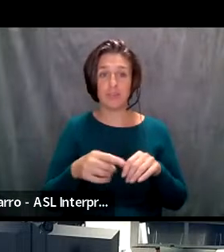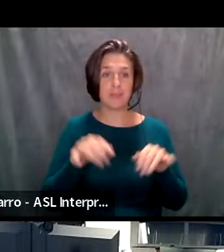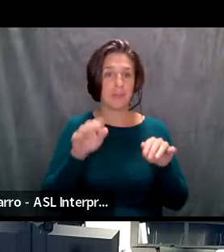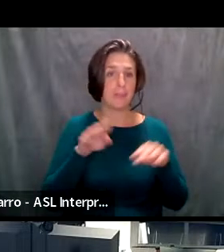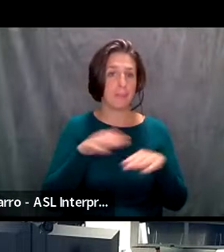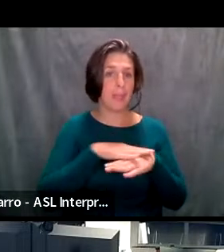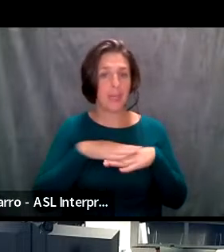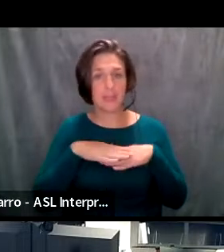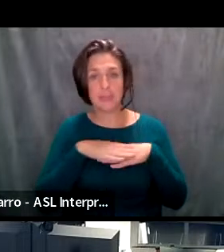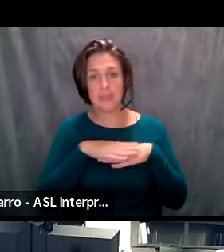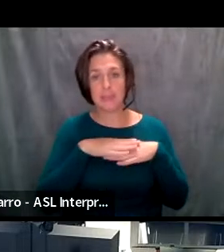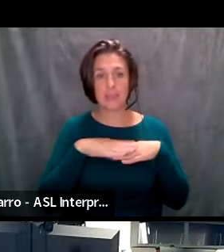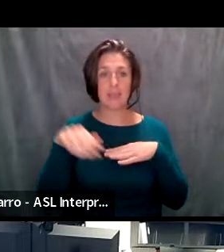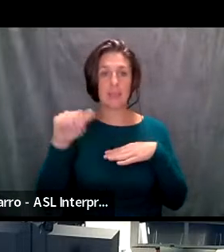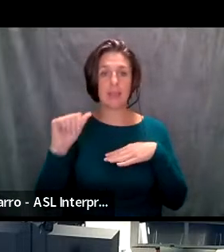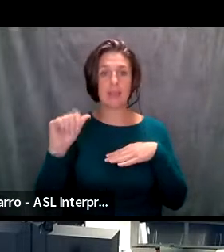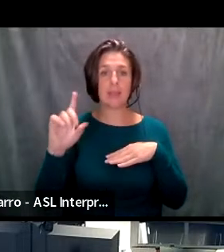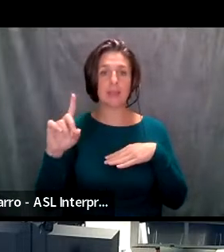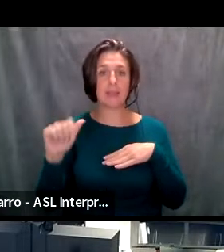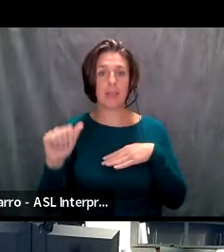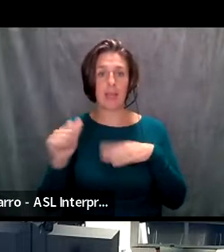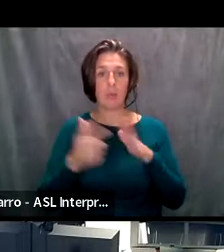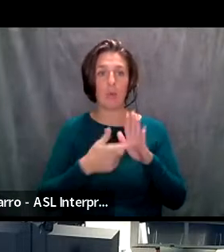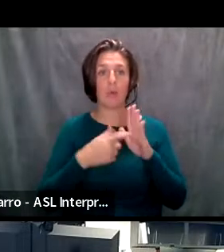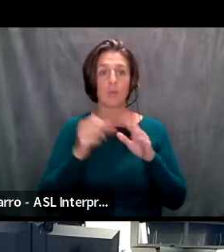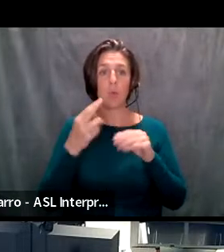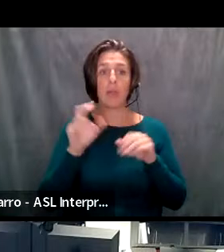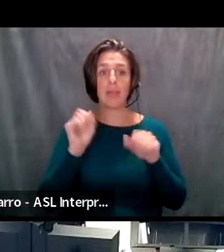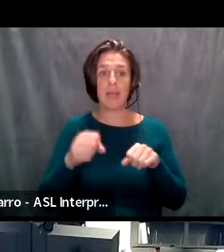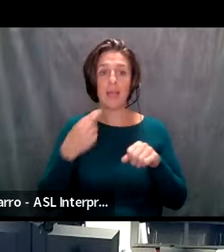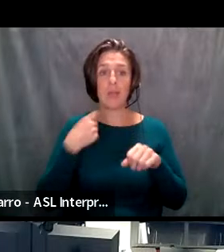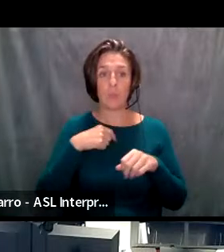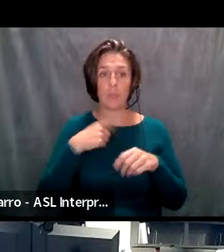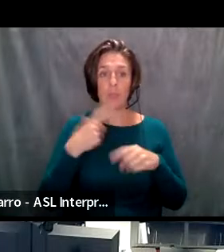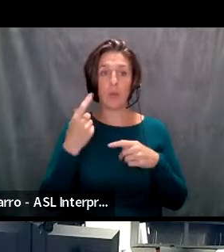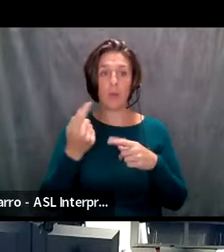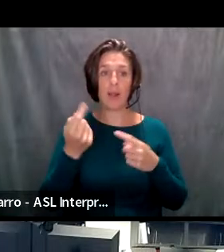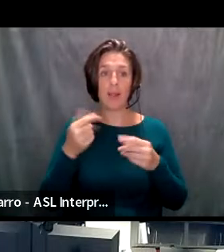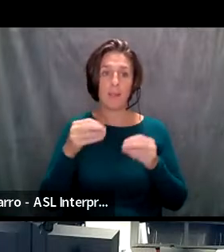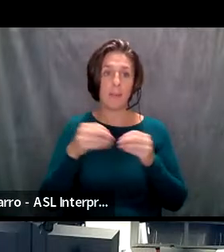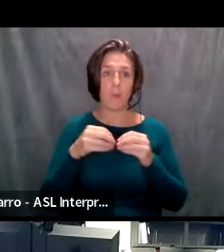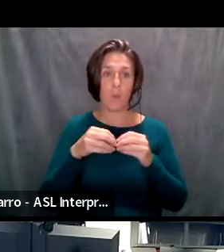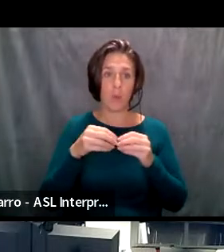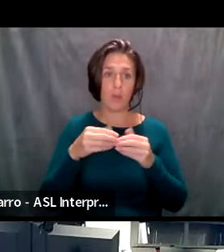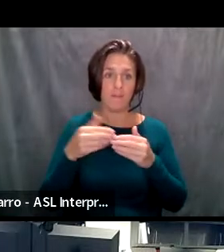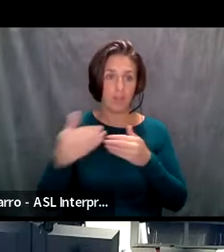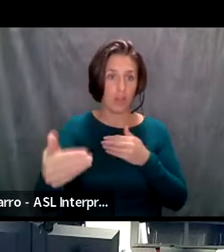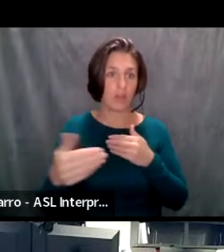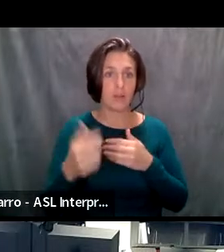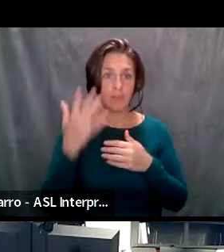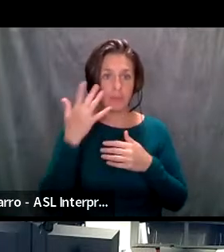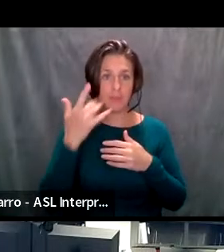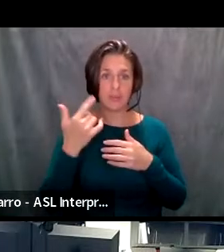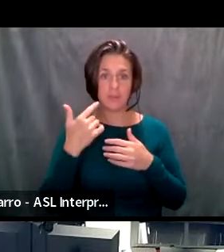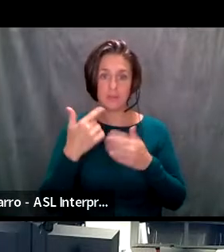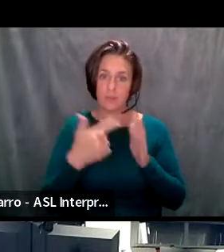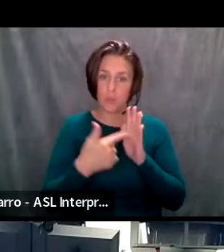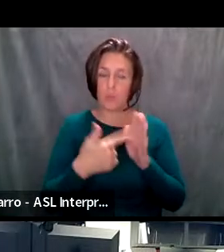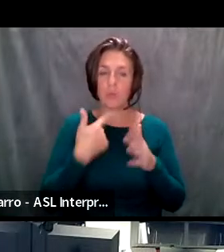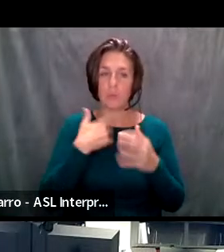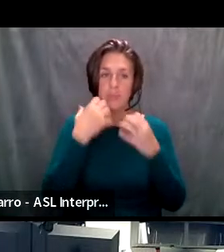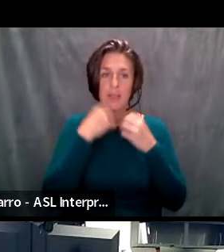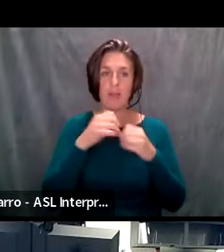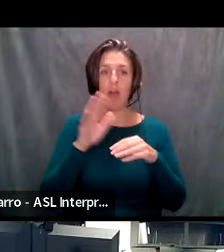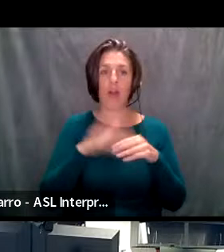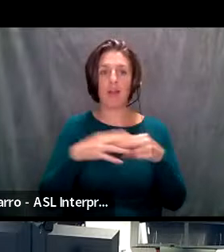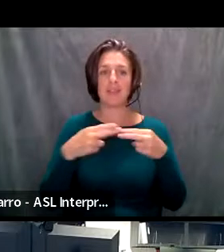ADA requirements, or can we go a little further, being that, it shows that we care. On slide